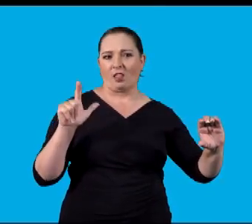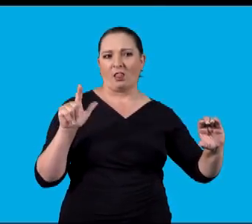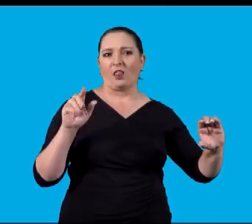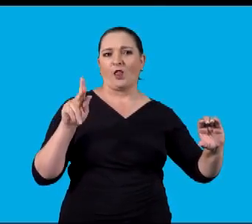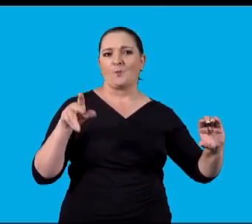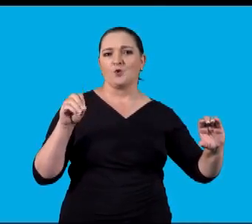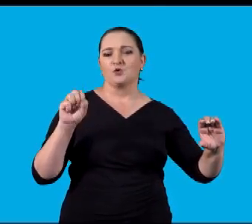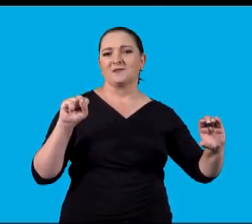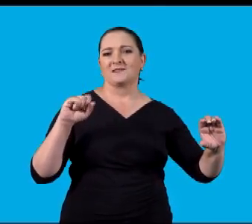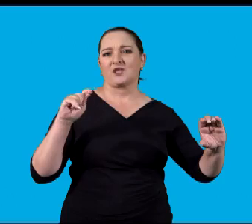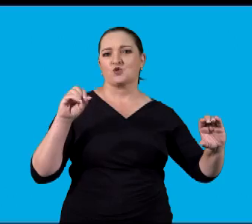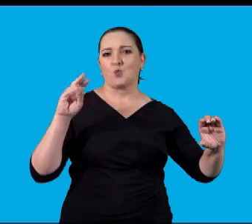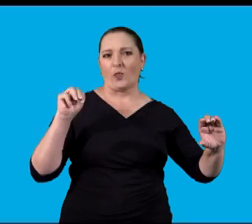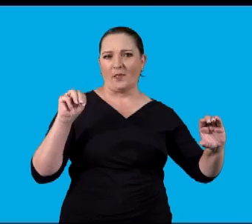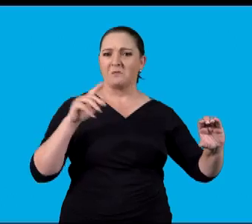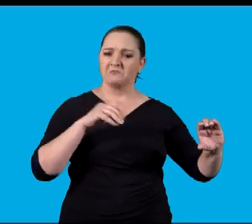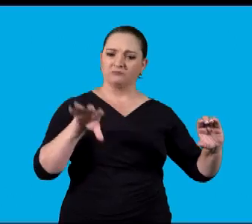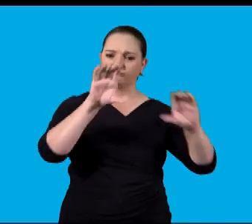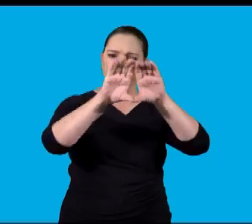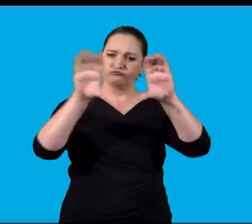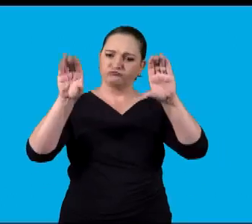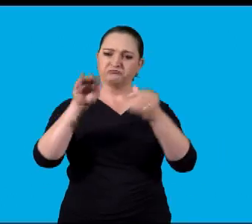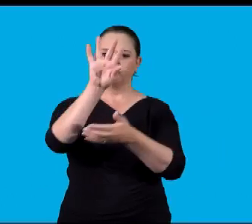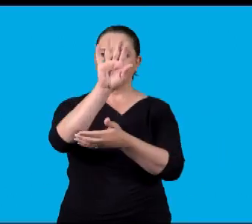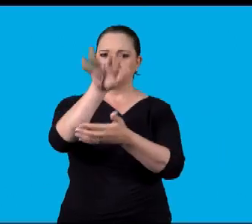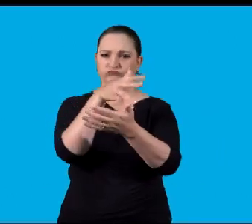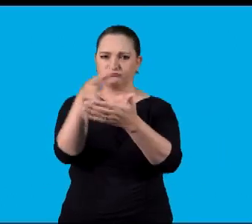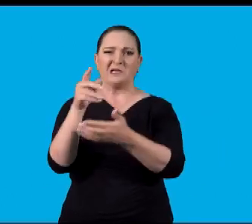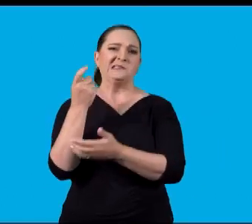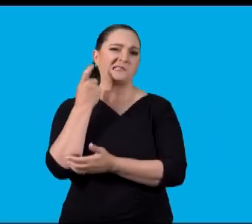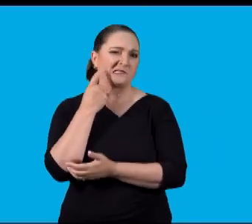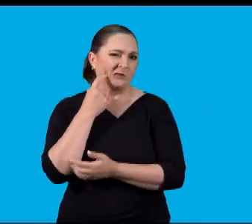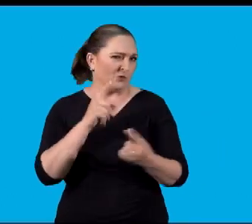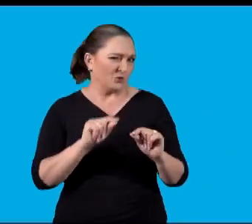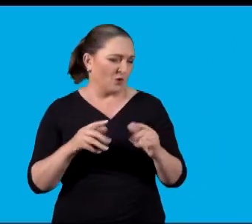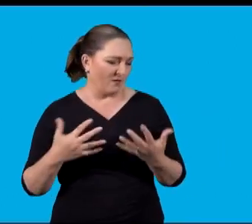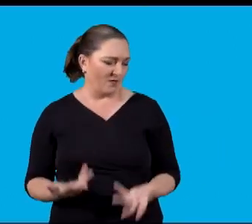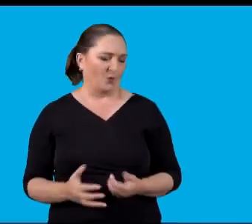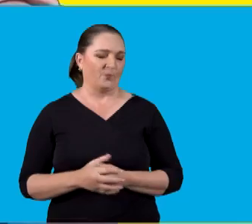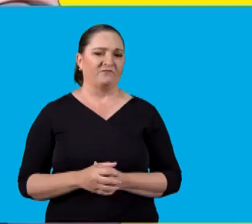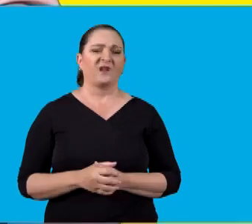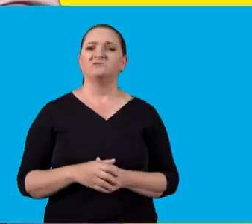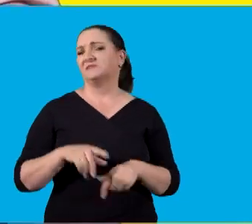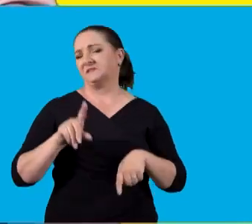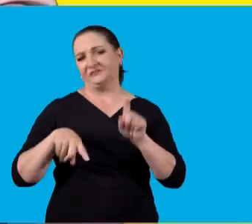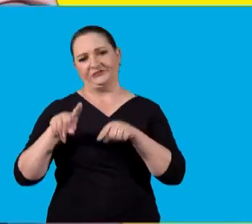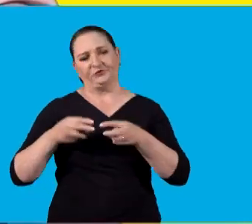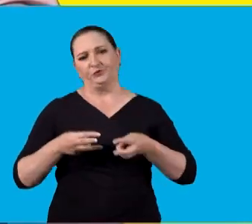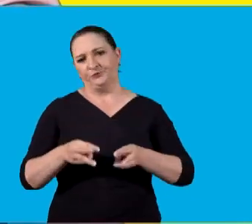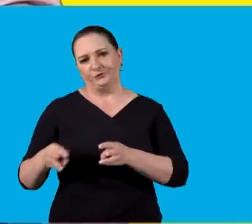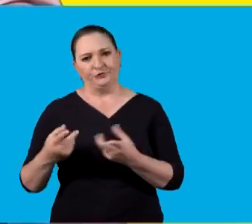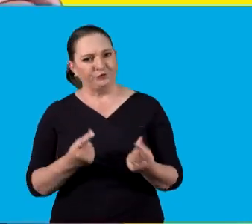paid. It is very simple. What we will do, remember there are several methods of doing this,